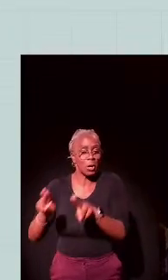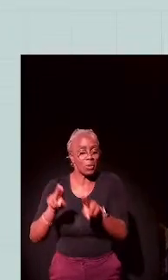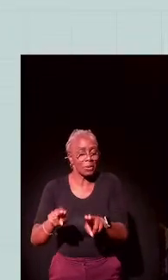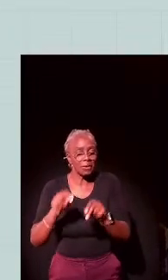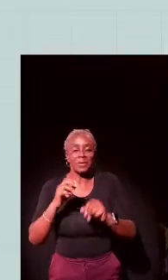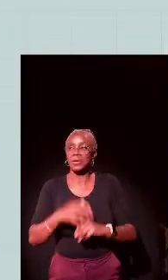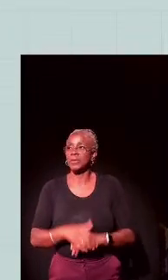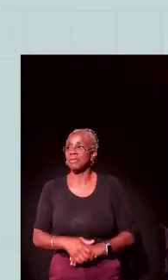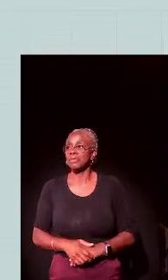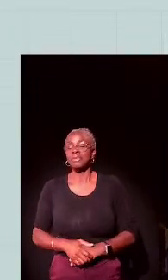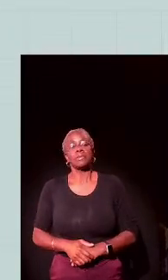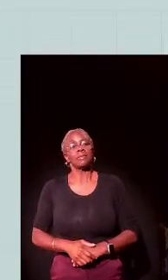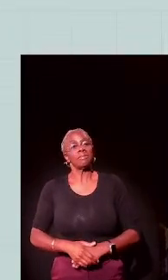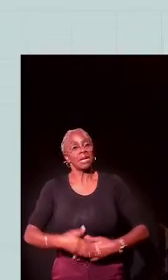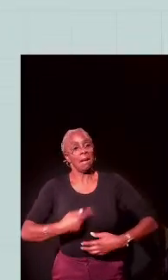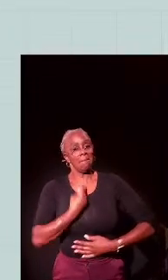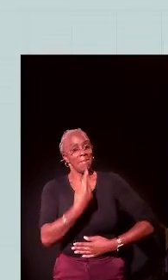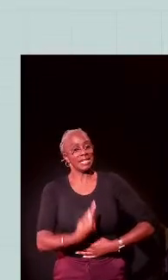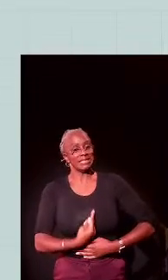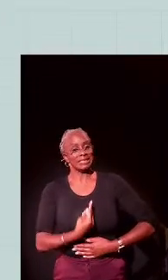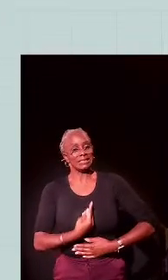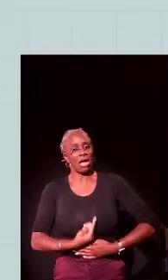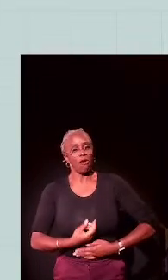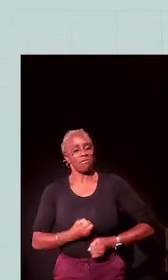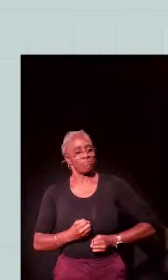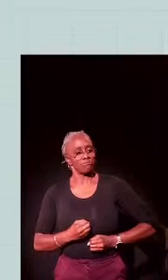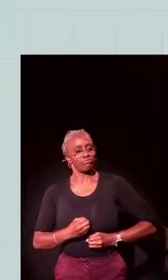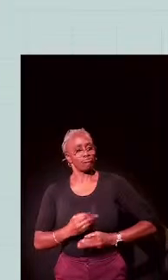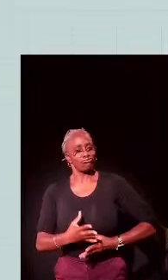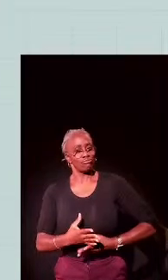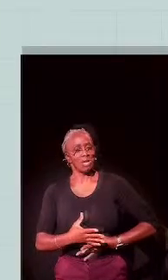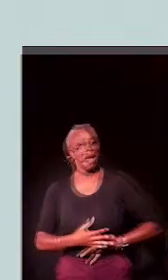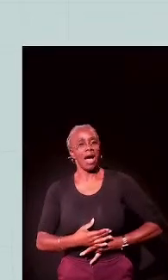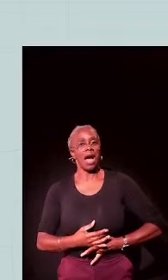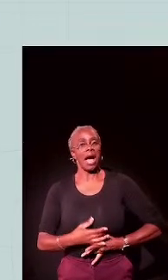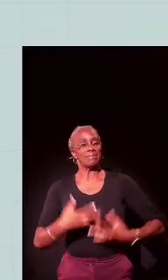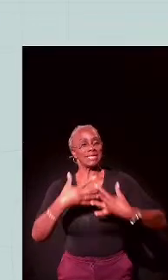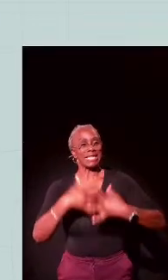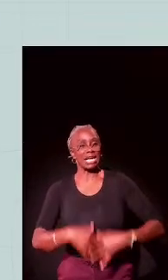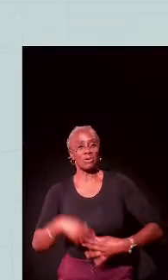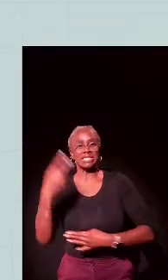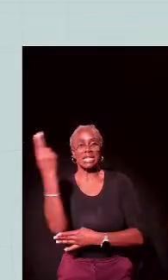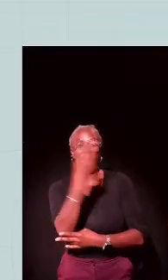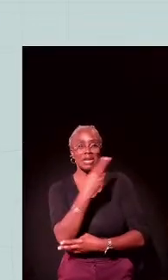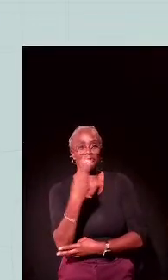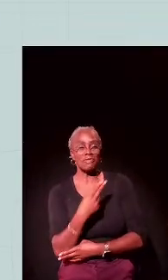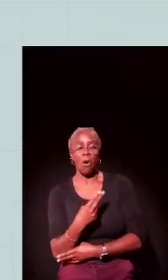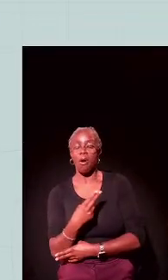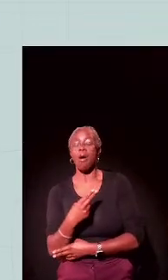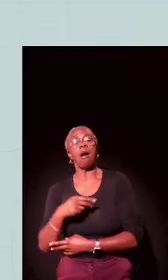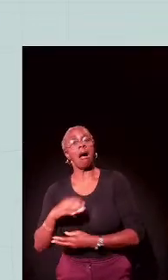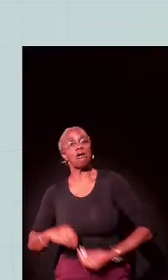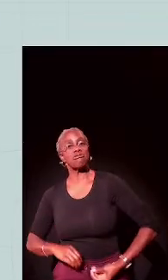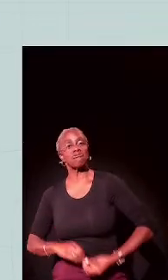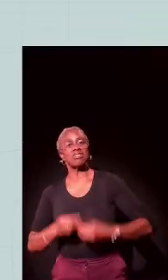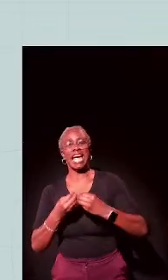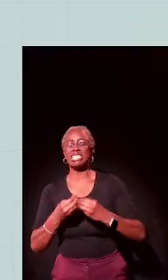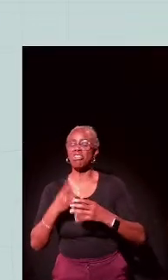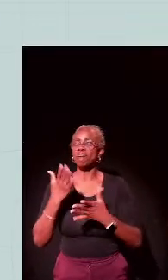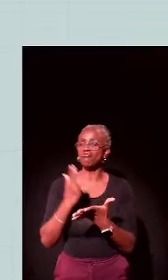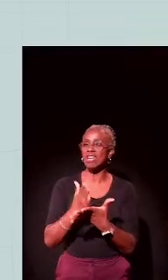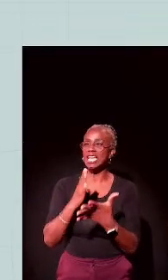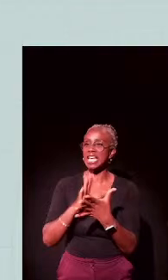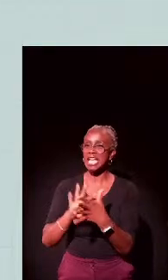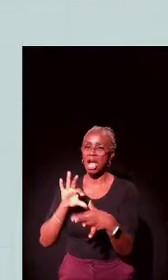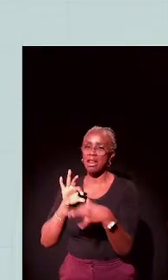So a brief introduction of myself is that I'm a technologist, designer, illustrator. These days I associate more with like